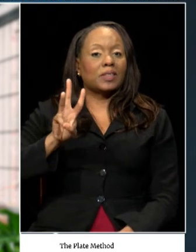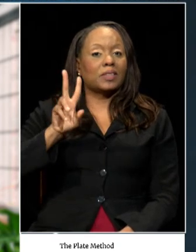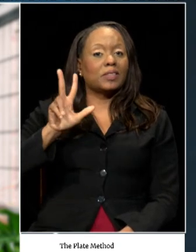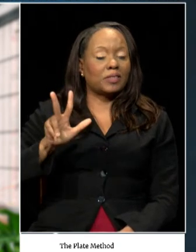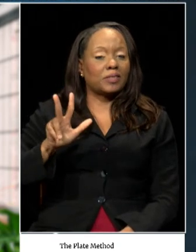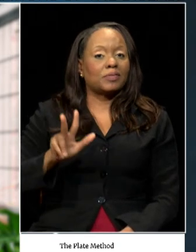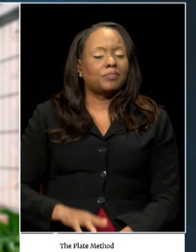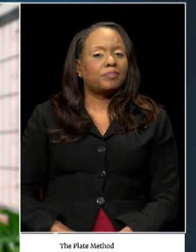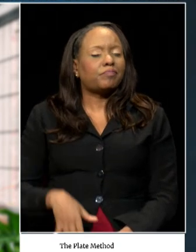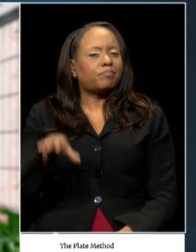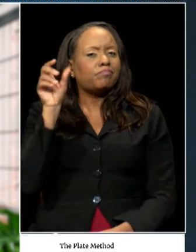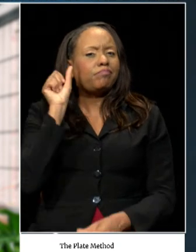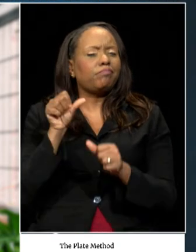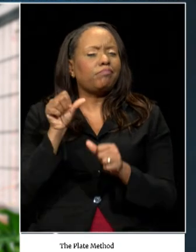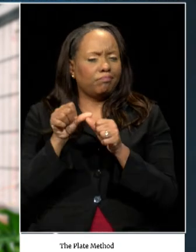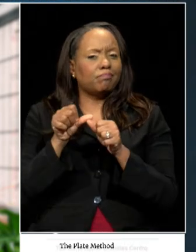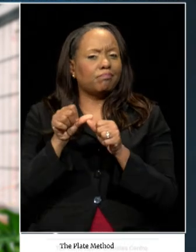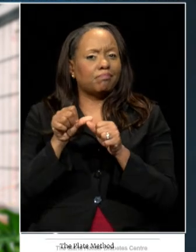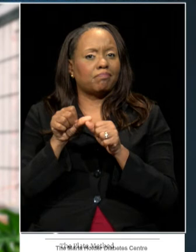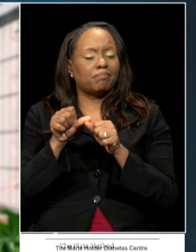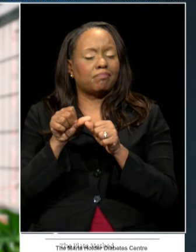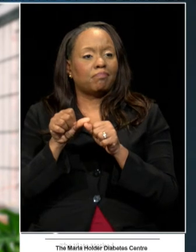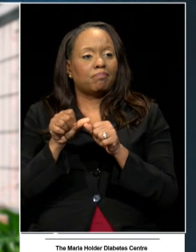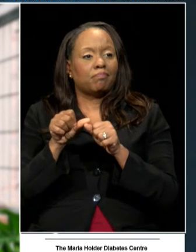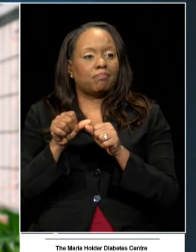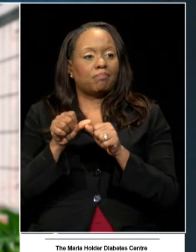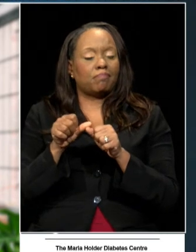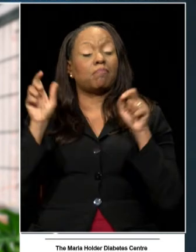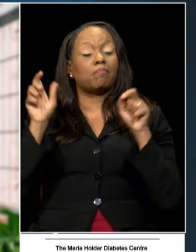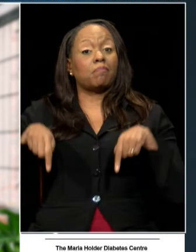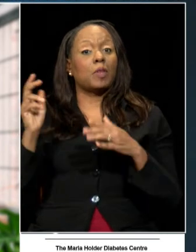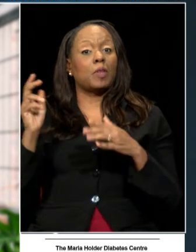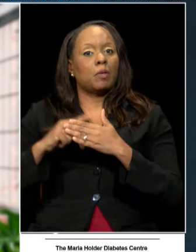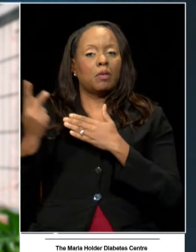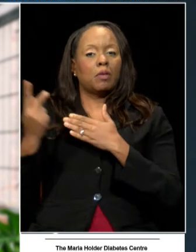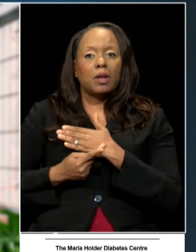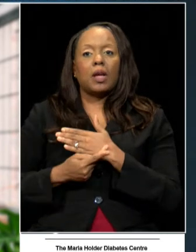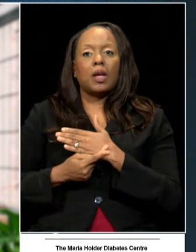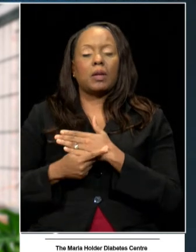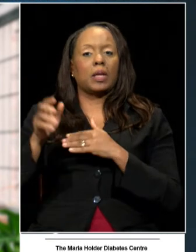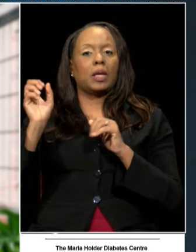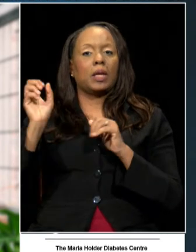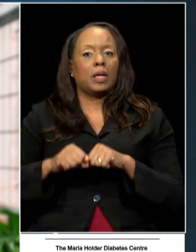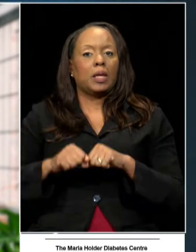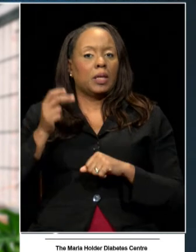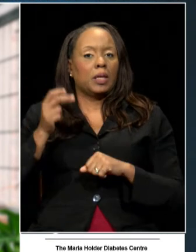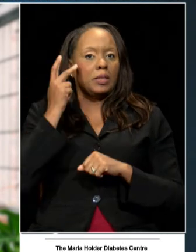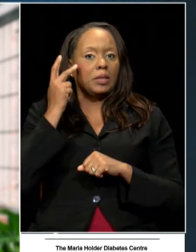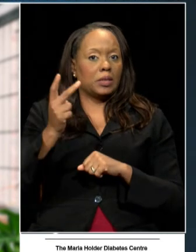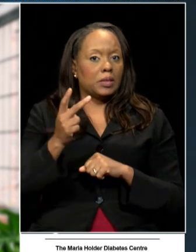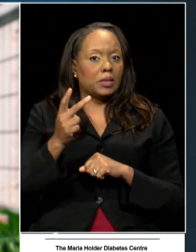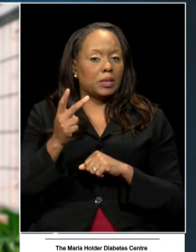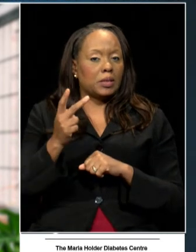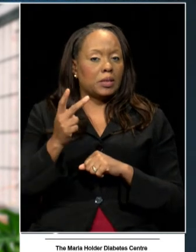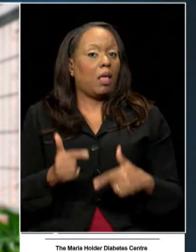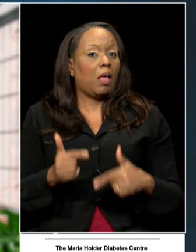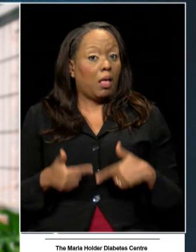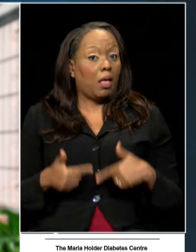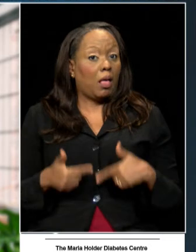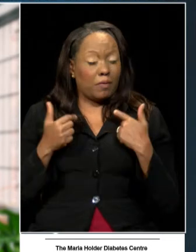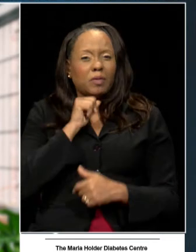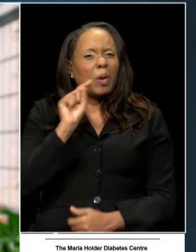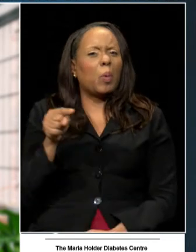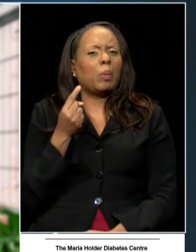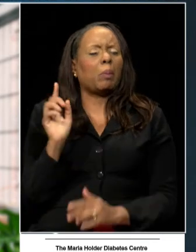228-5563. Remember that this being a national effort, it's being streamed not only live